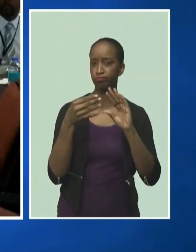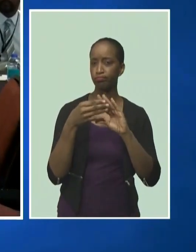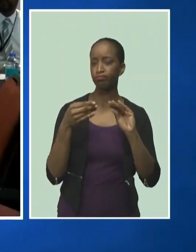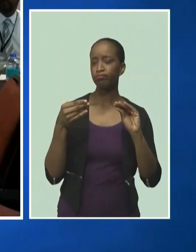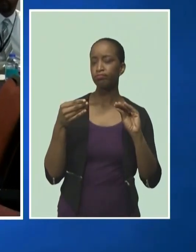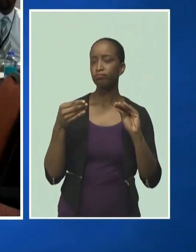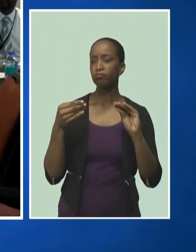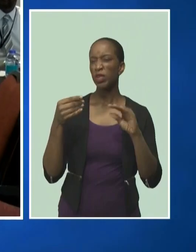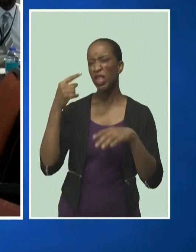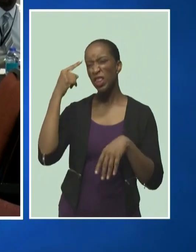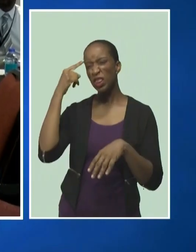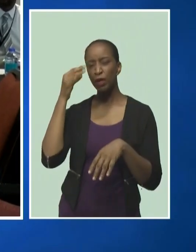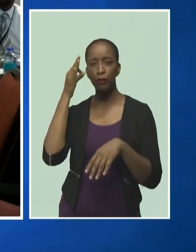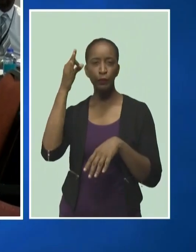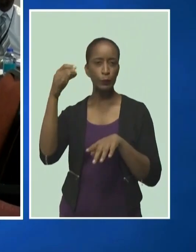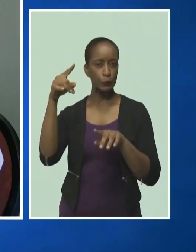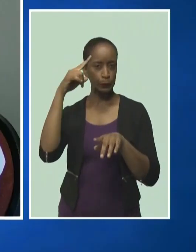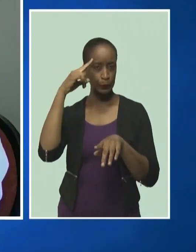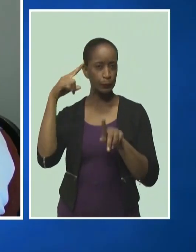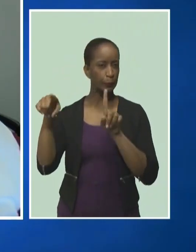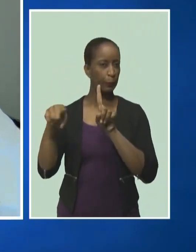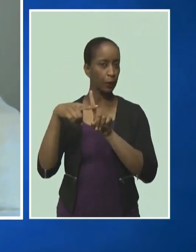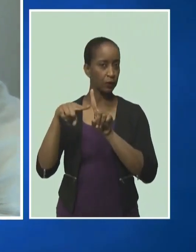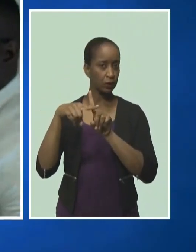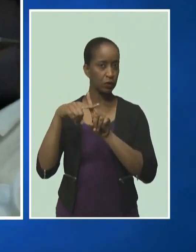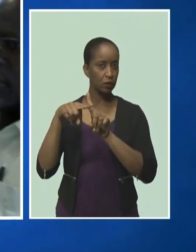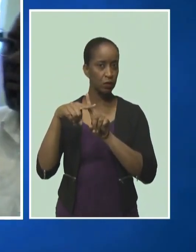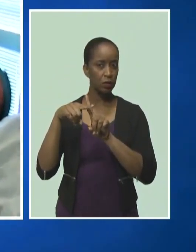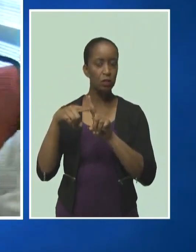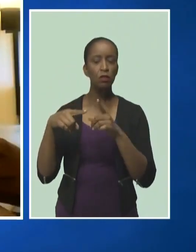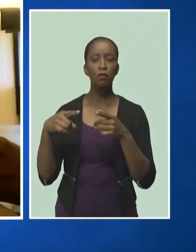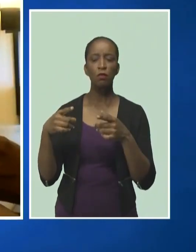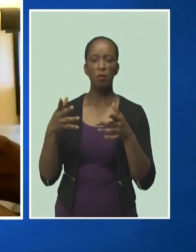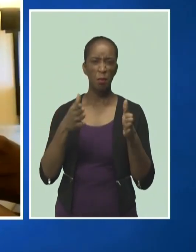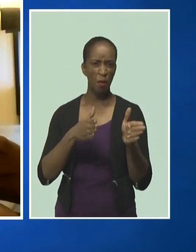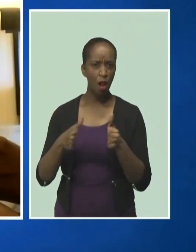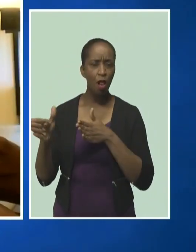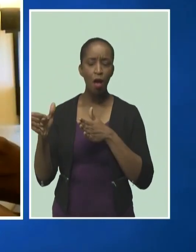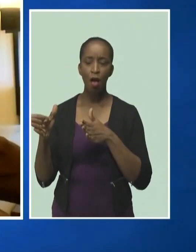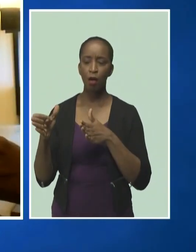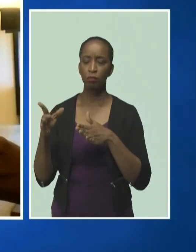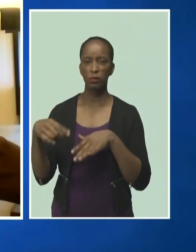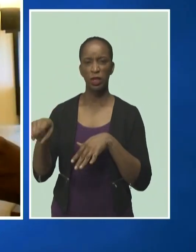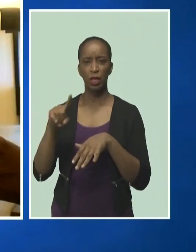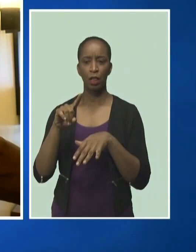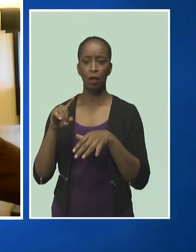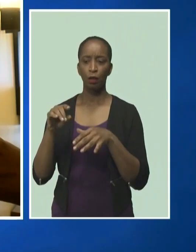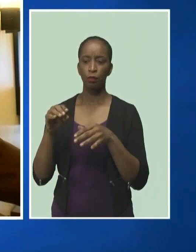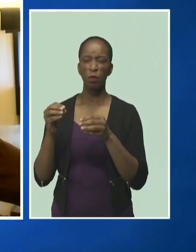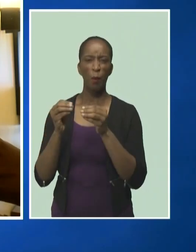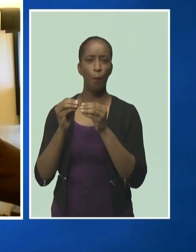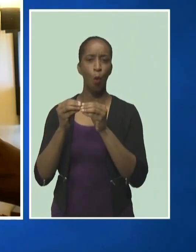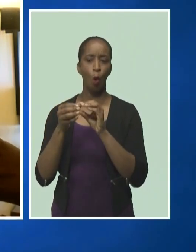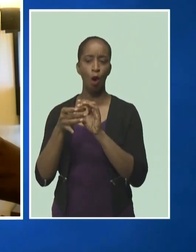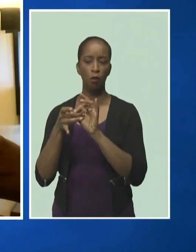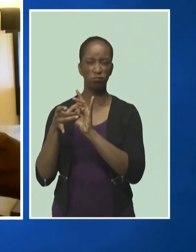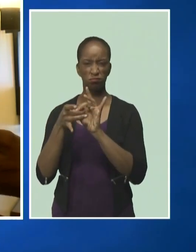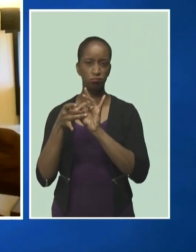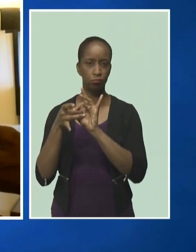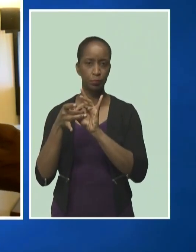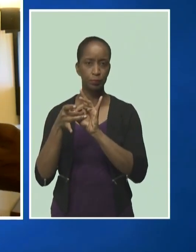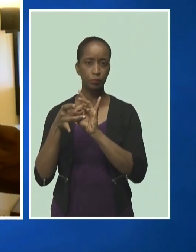stronger, more robust plans will be developed. What we really hope to get out of this week is